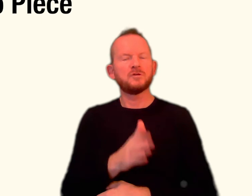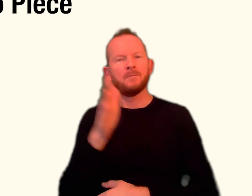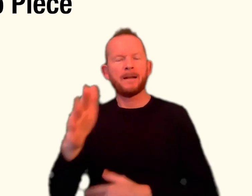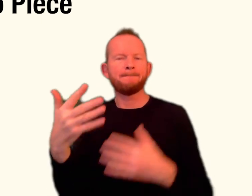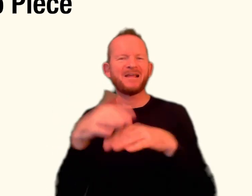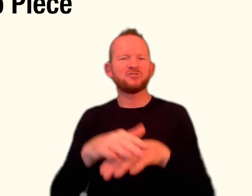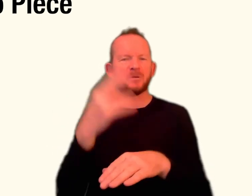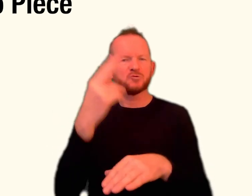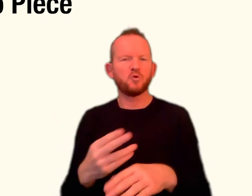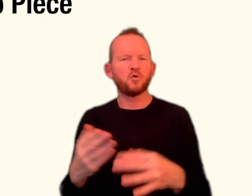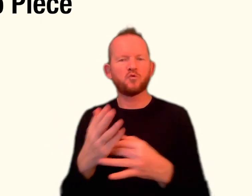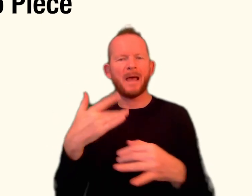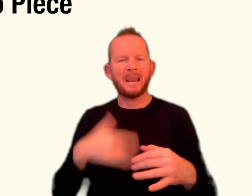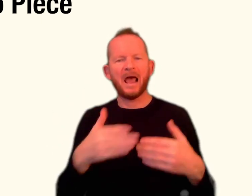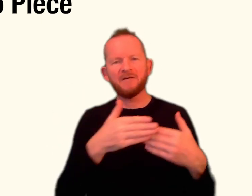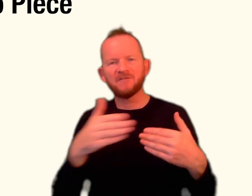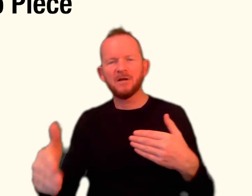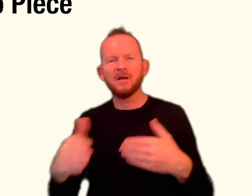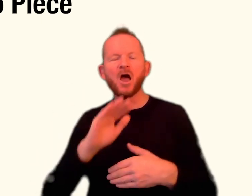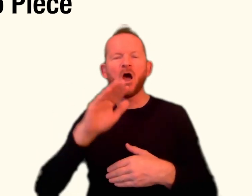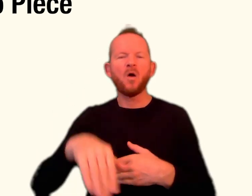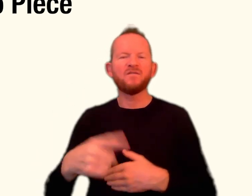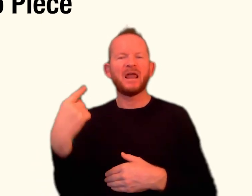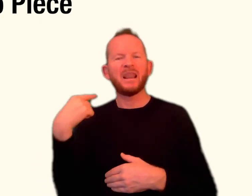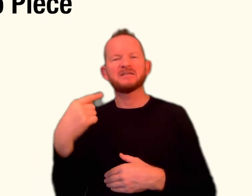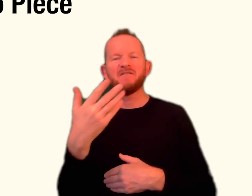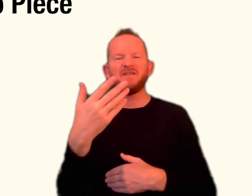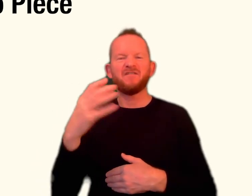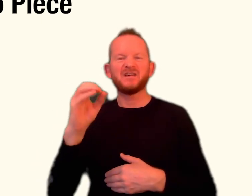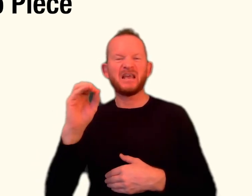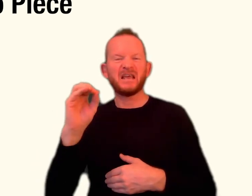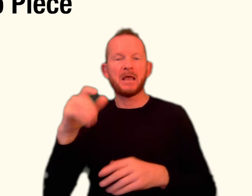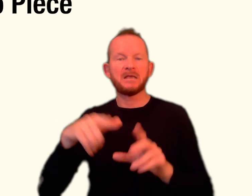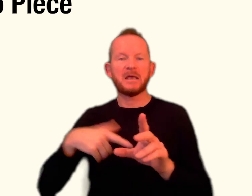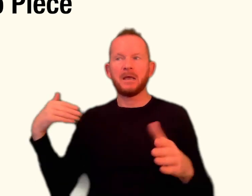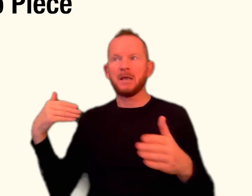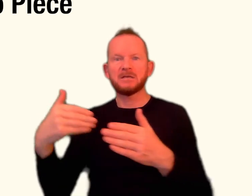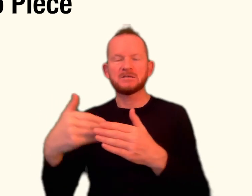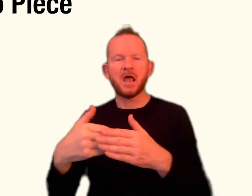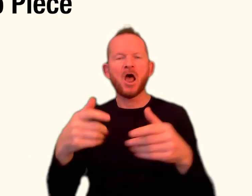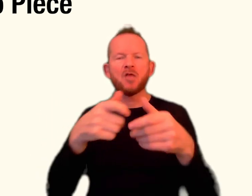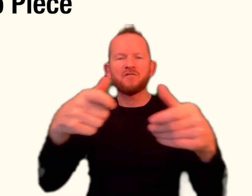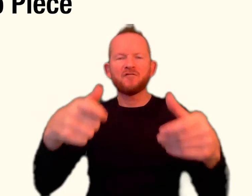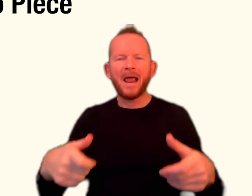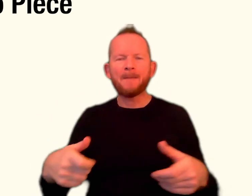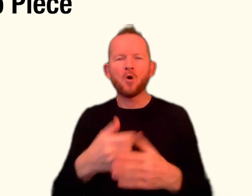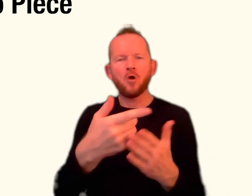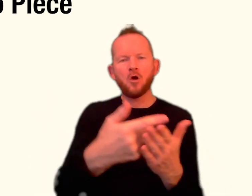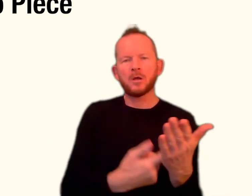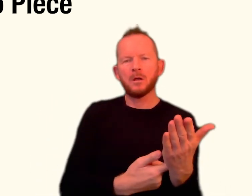throughout my life. I think that over the last 50 years, the framework is in